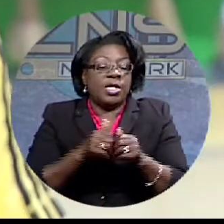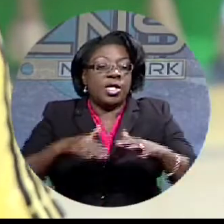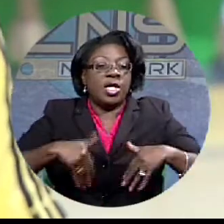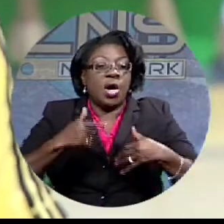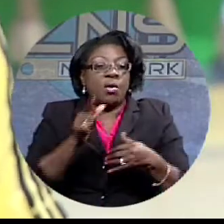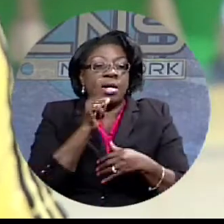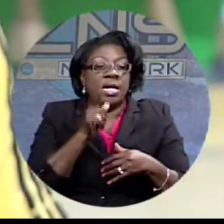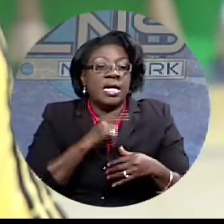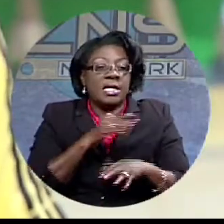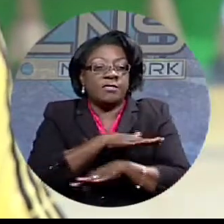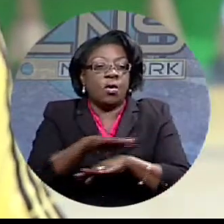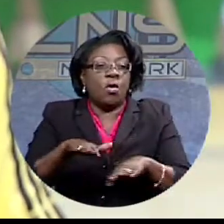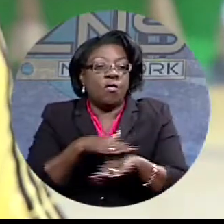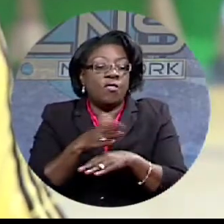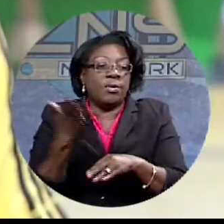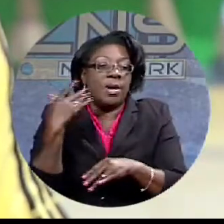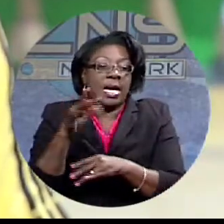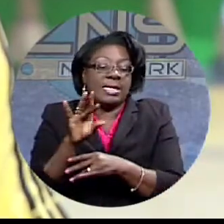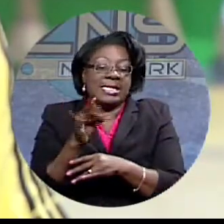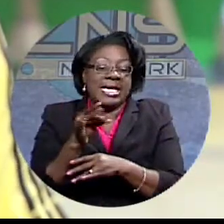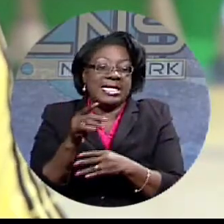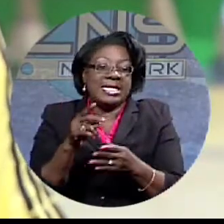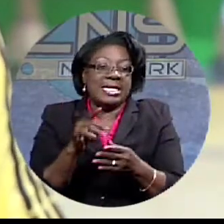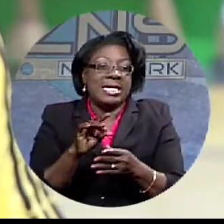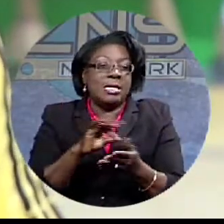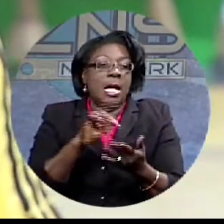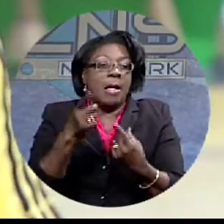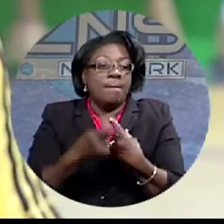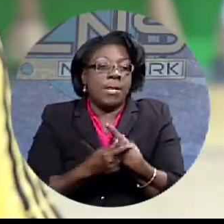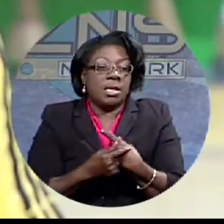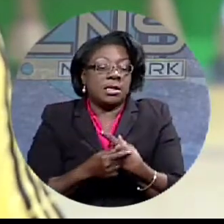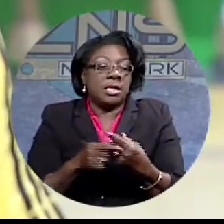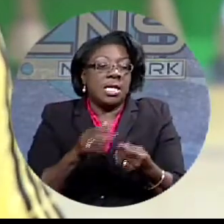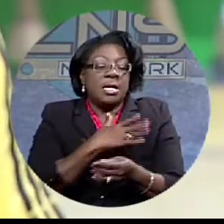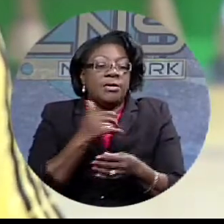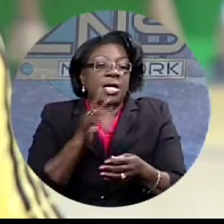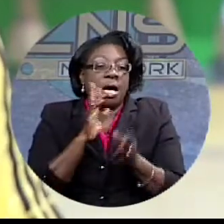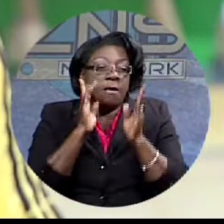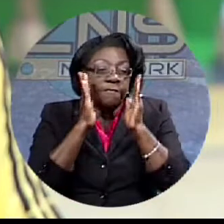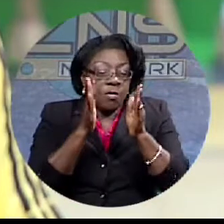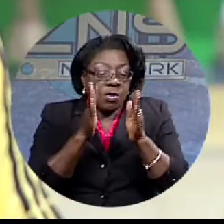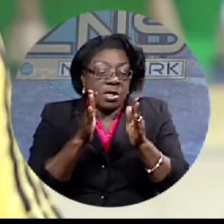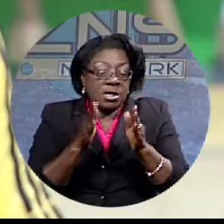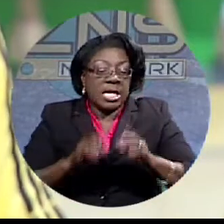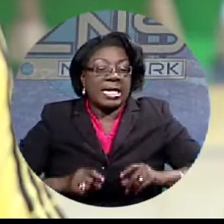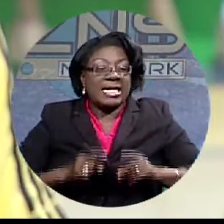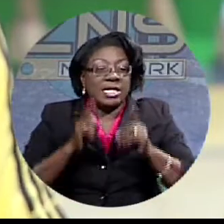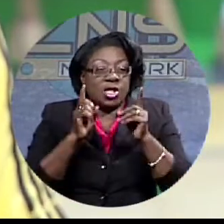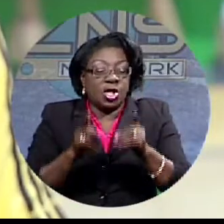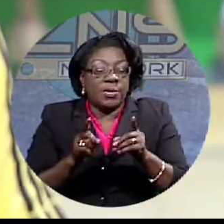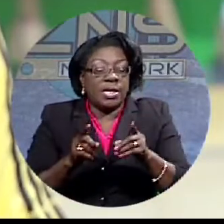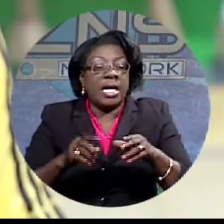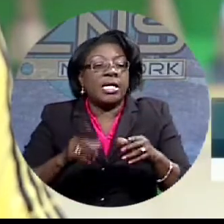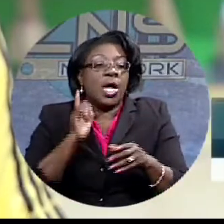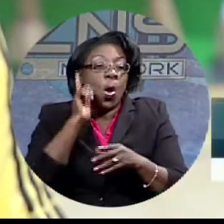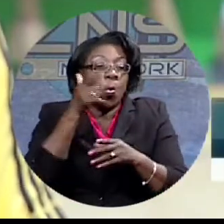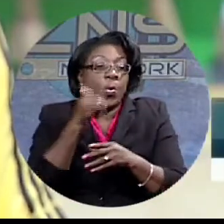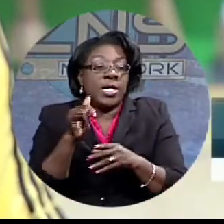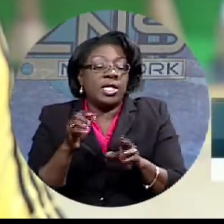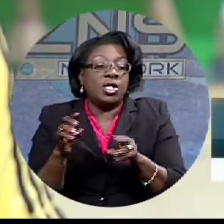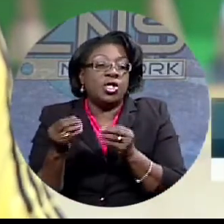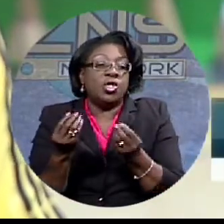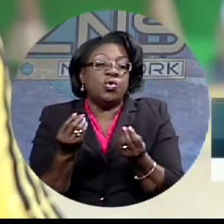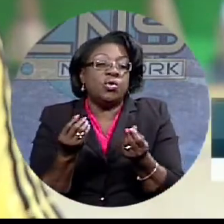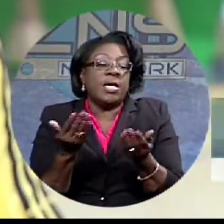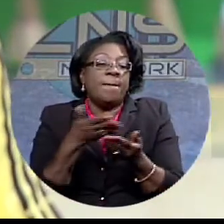for over the past 18 months. I must say that they're focused and they're determined, and they're willing to do their best that